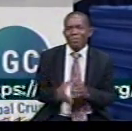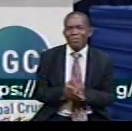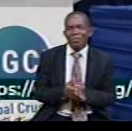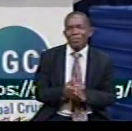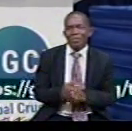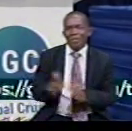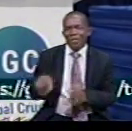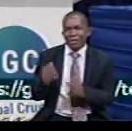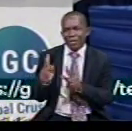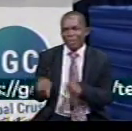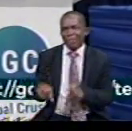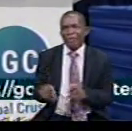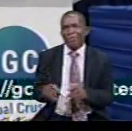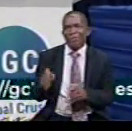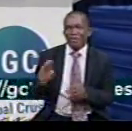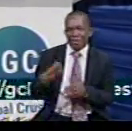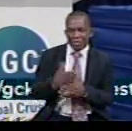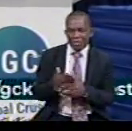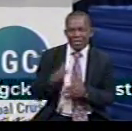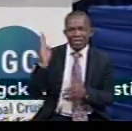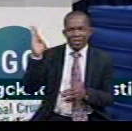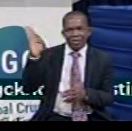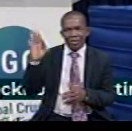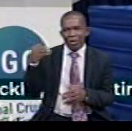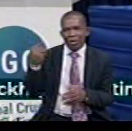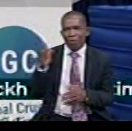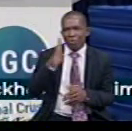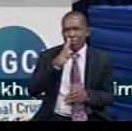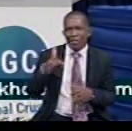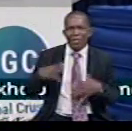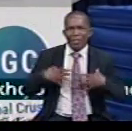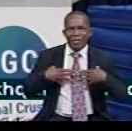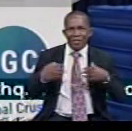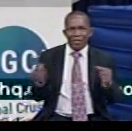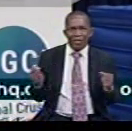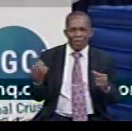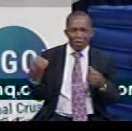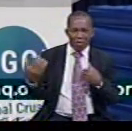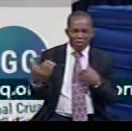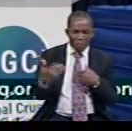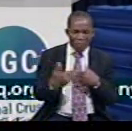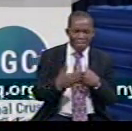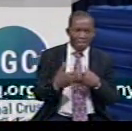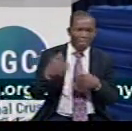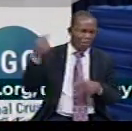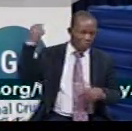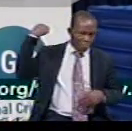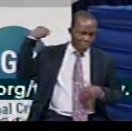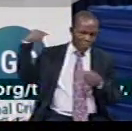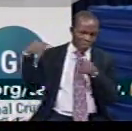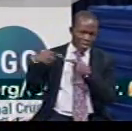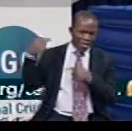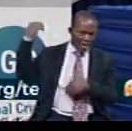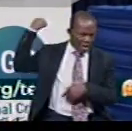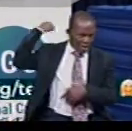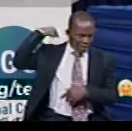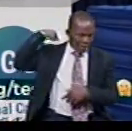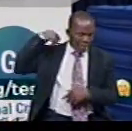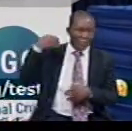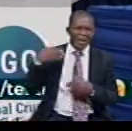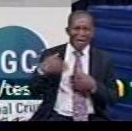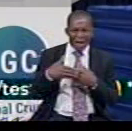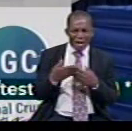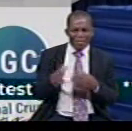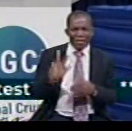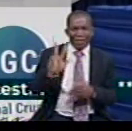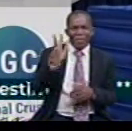testified of being instantaneously healed of backache she had been suffering for the past 3 months. After the